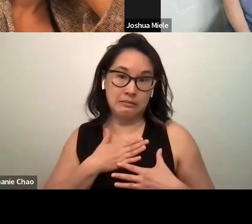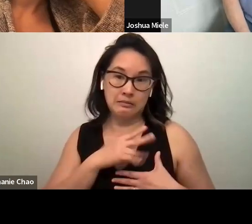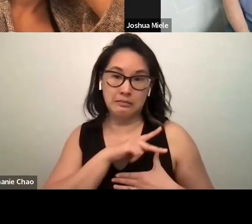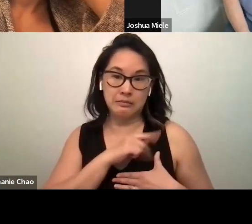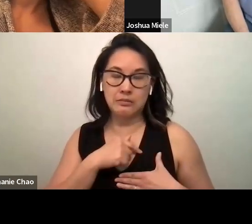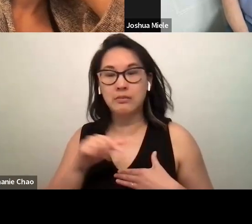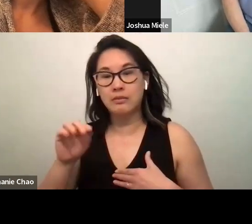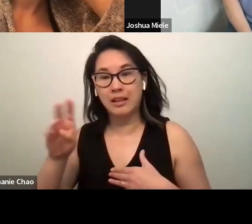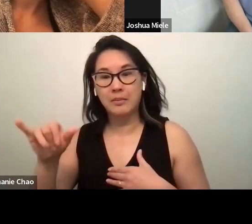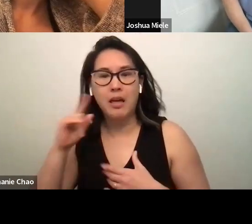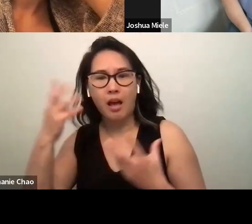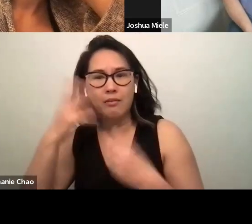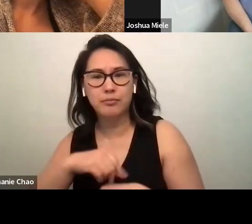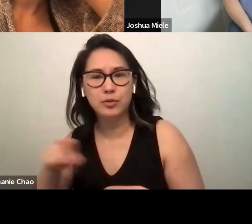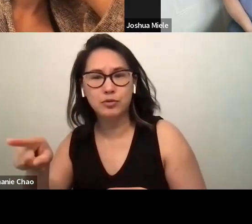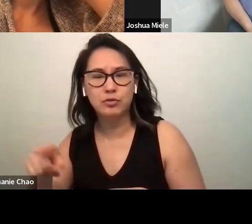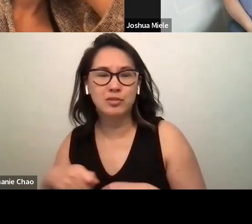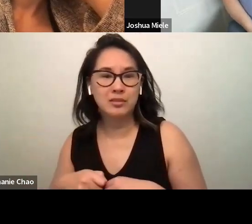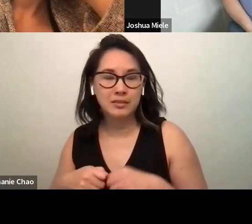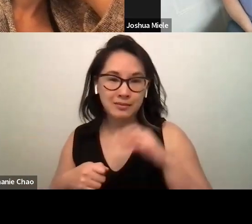thought was gorgeous and